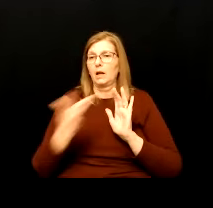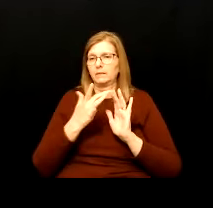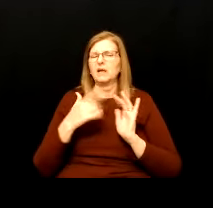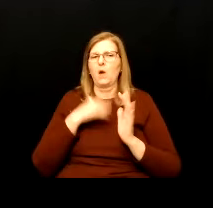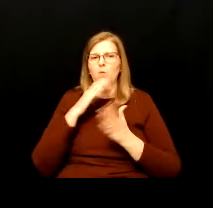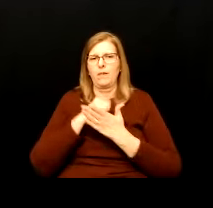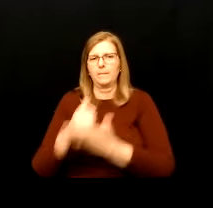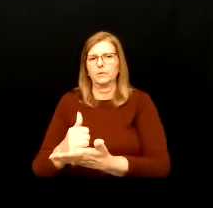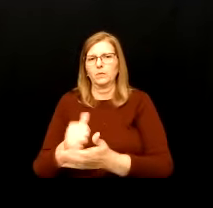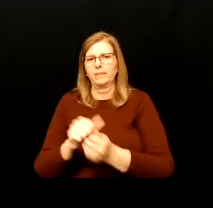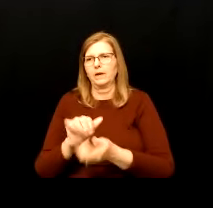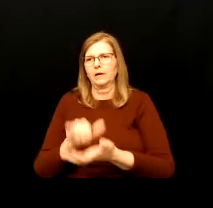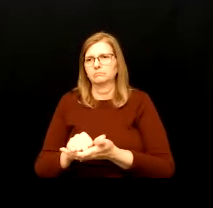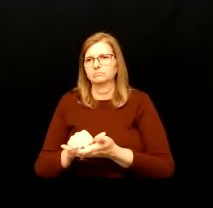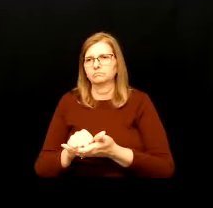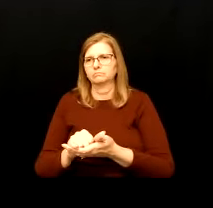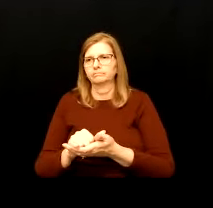that.